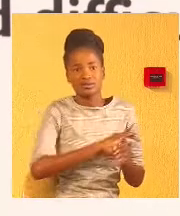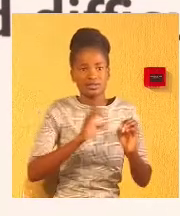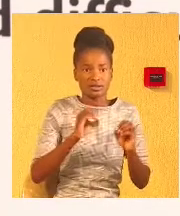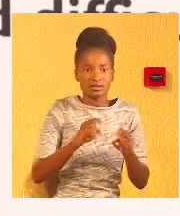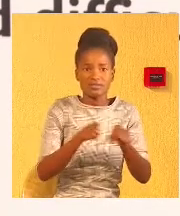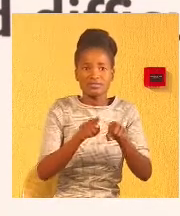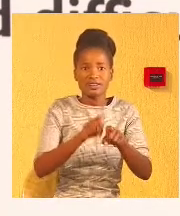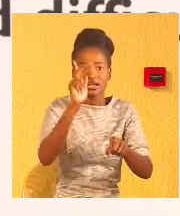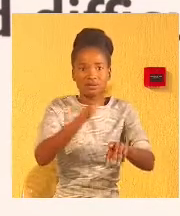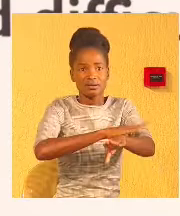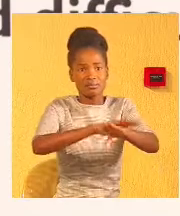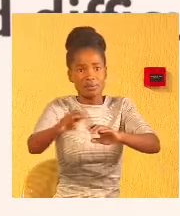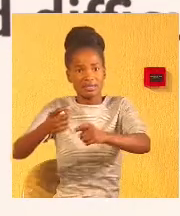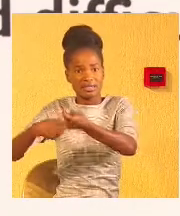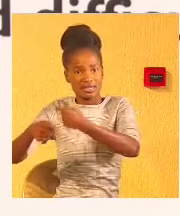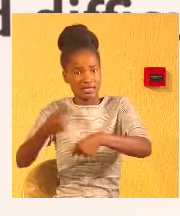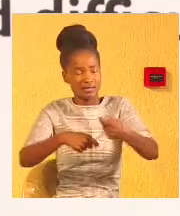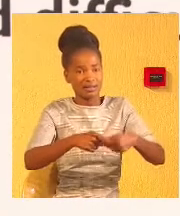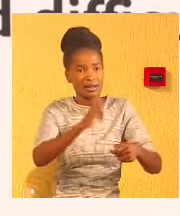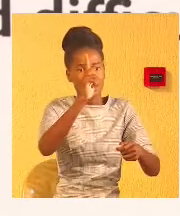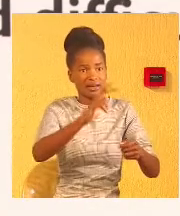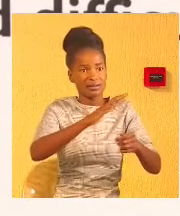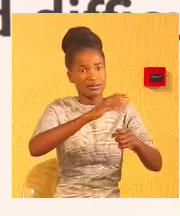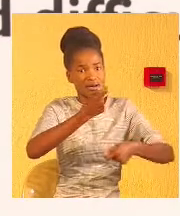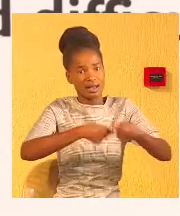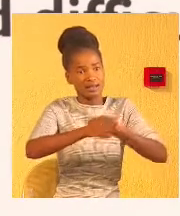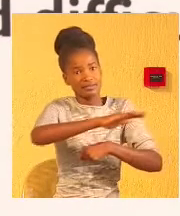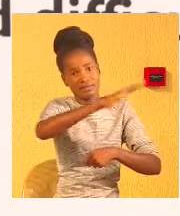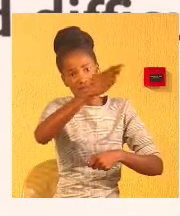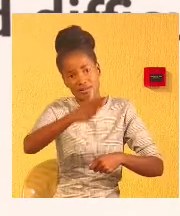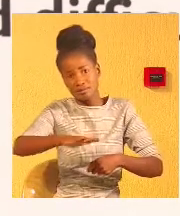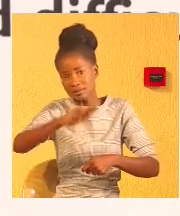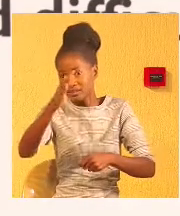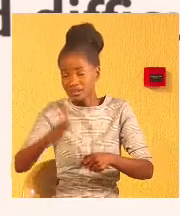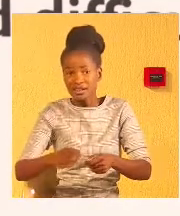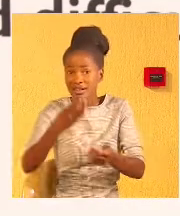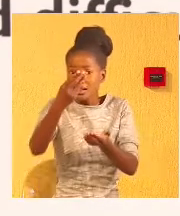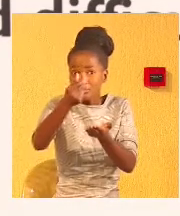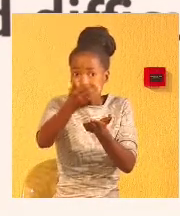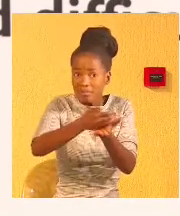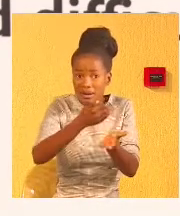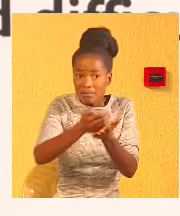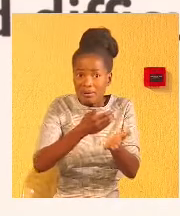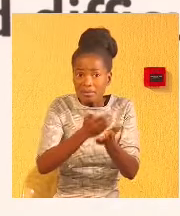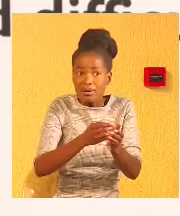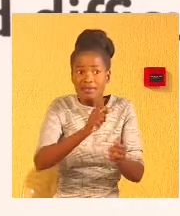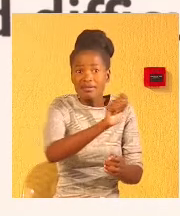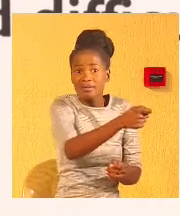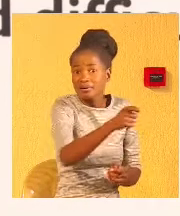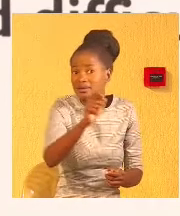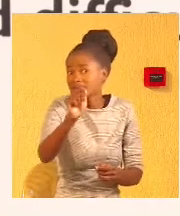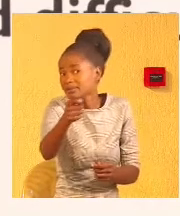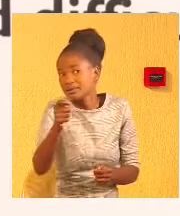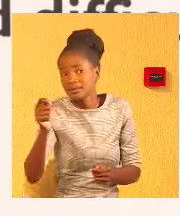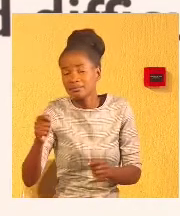sector, look at the number of people that dependent on selling kapana,